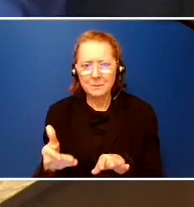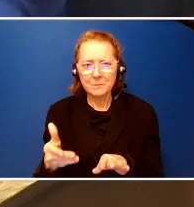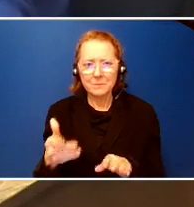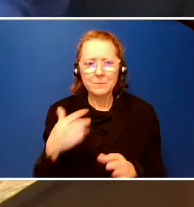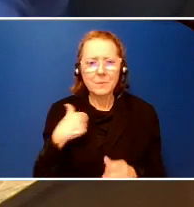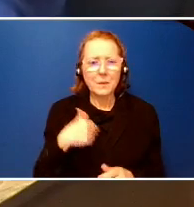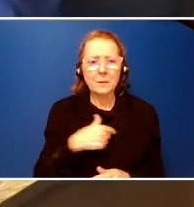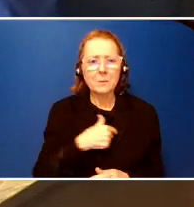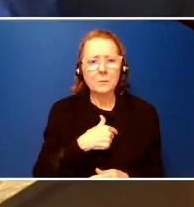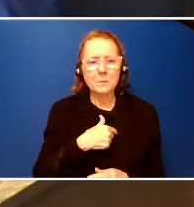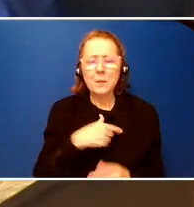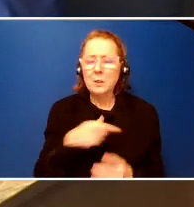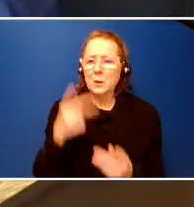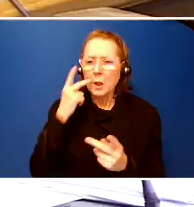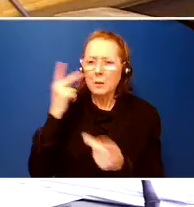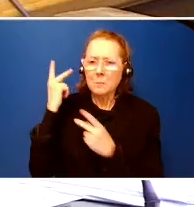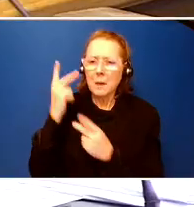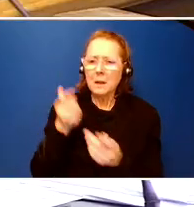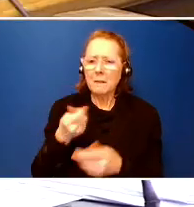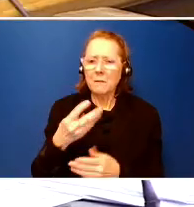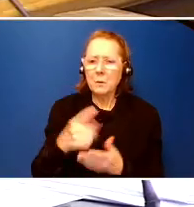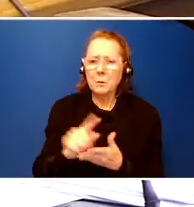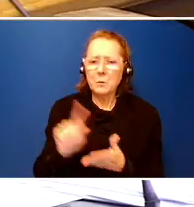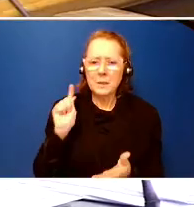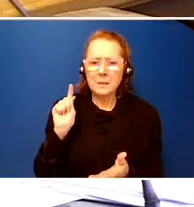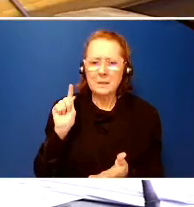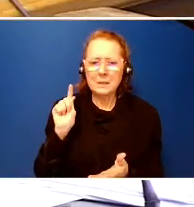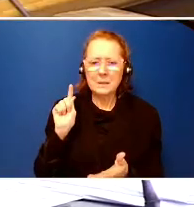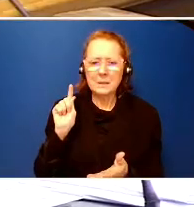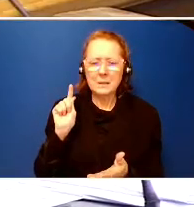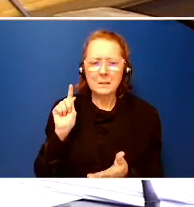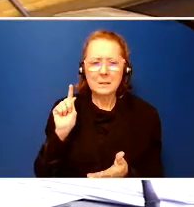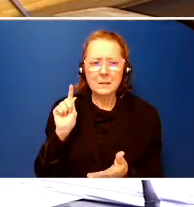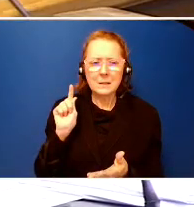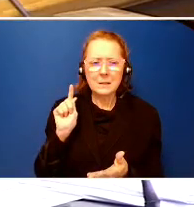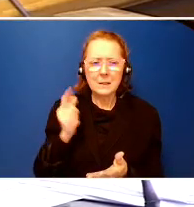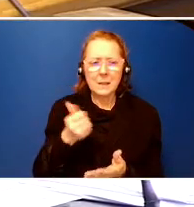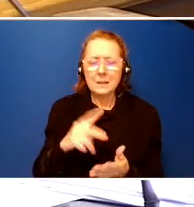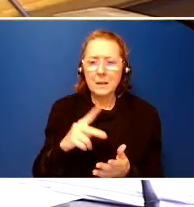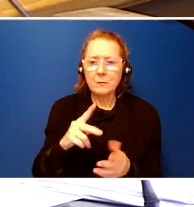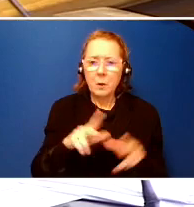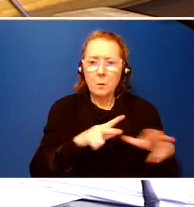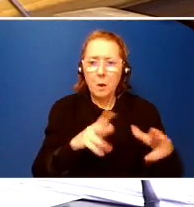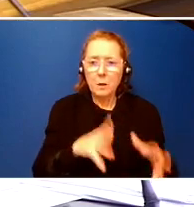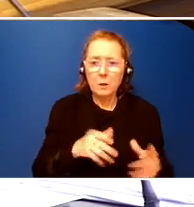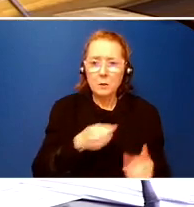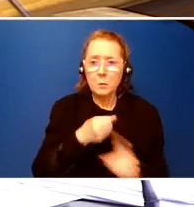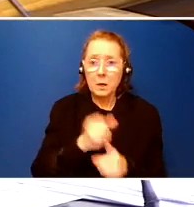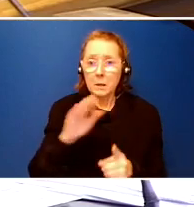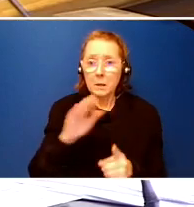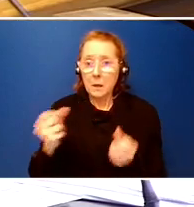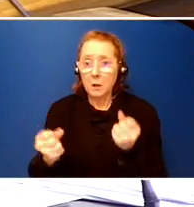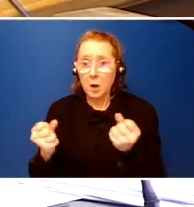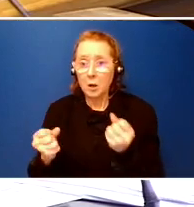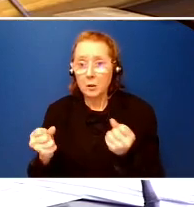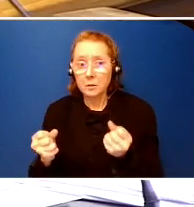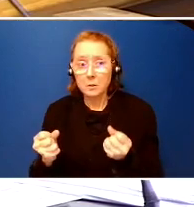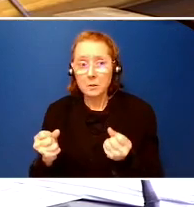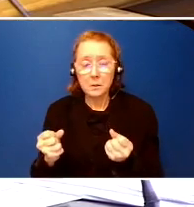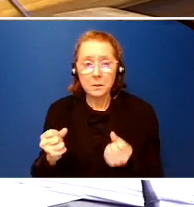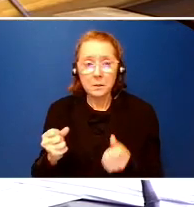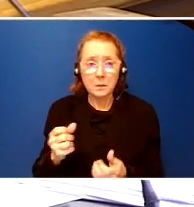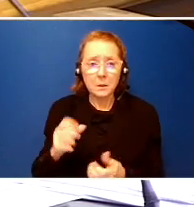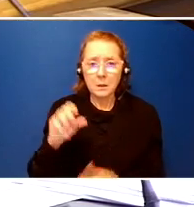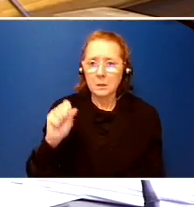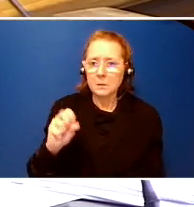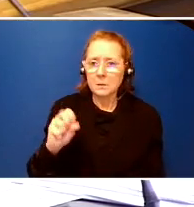You can look back just a few weeks and we've had several pedestrians hit by cars. Selma Pierce was hit by